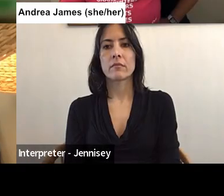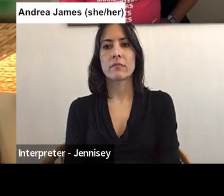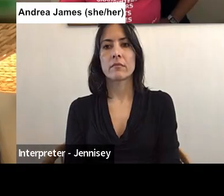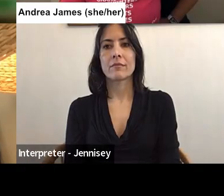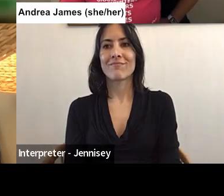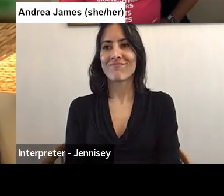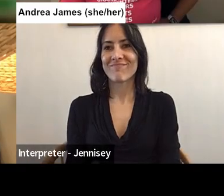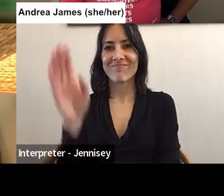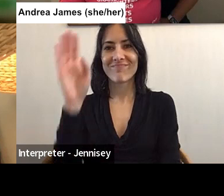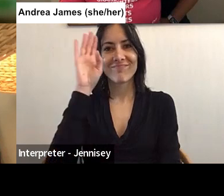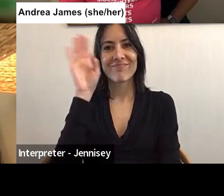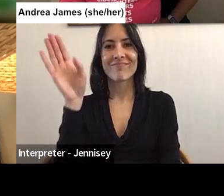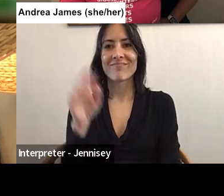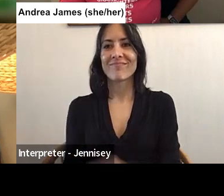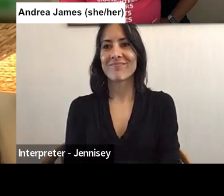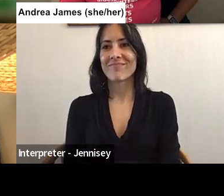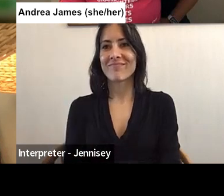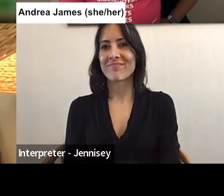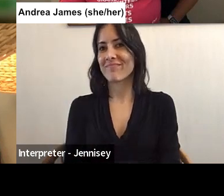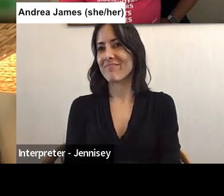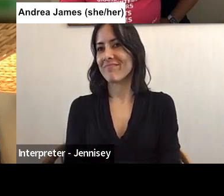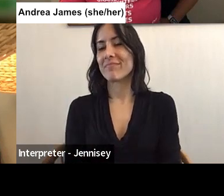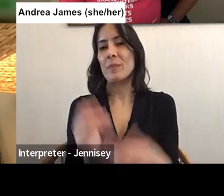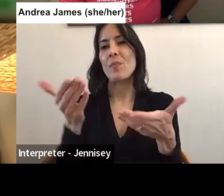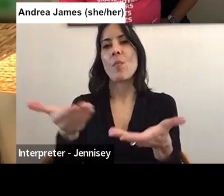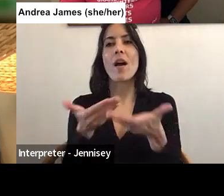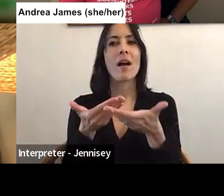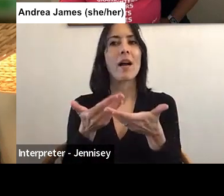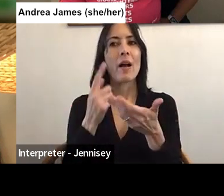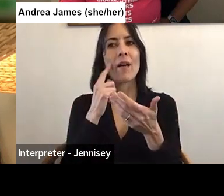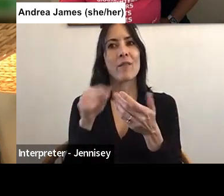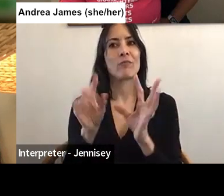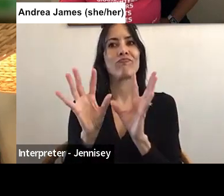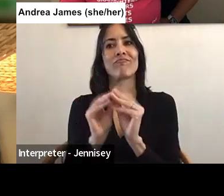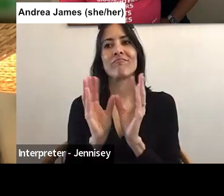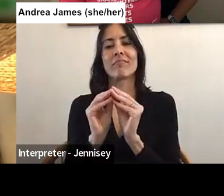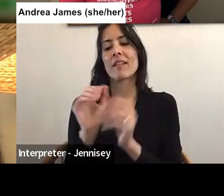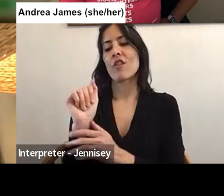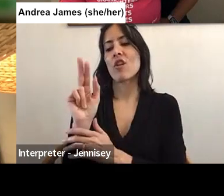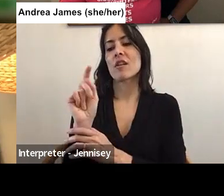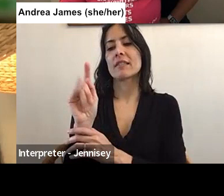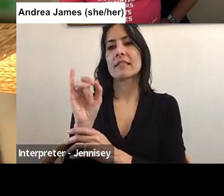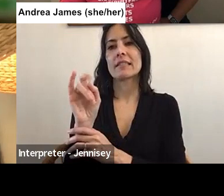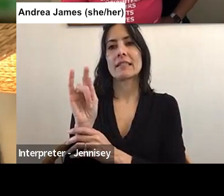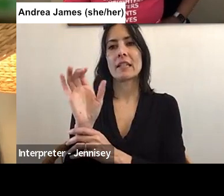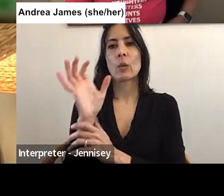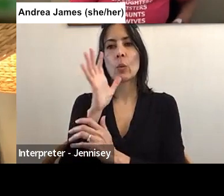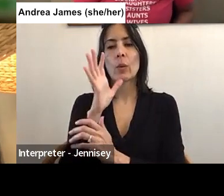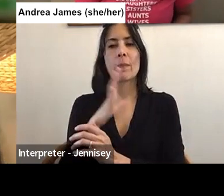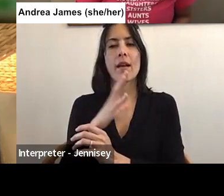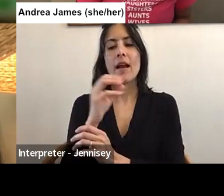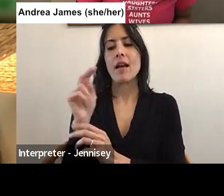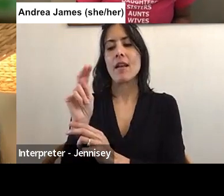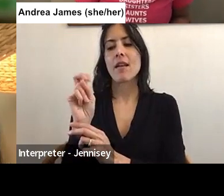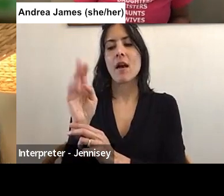Hello, and welcome to the next installment in the Autistic Women and Non-Binary Network's